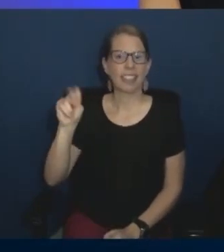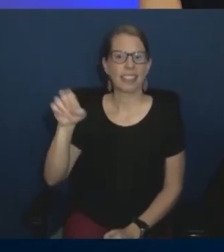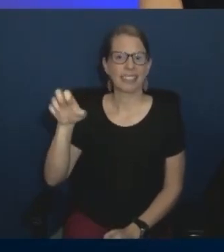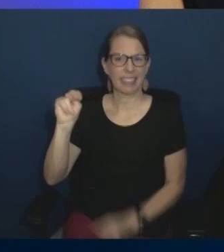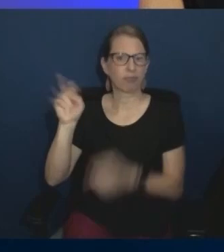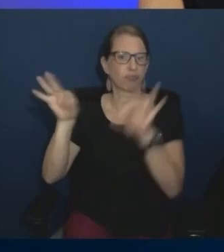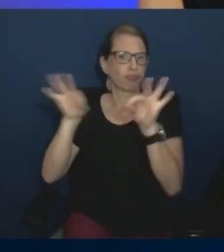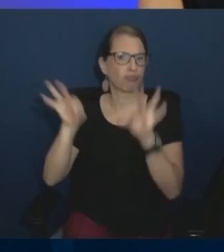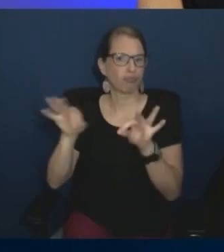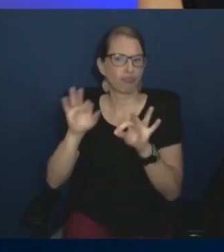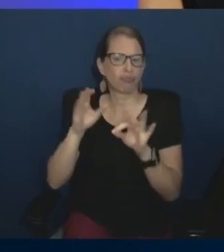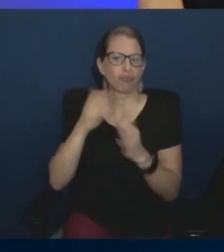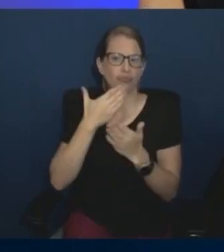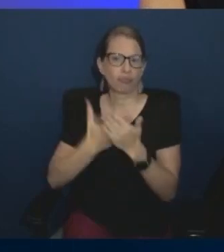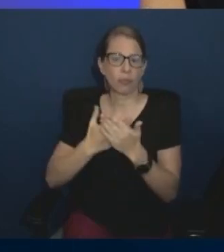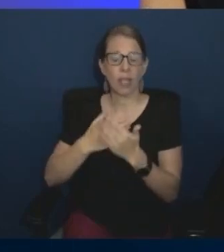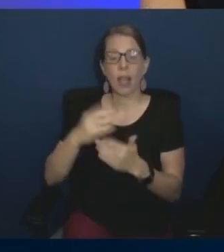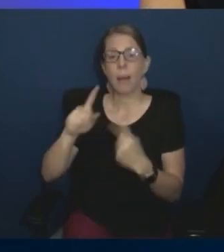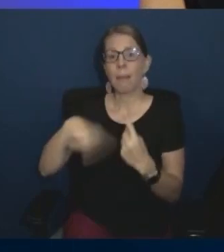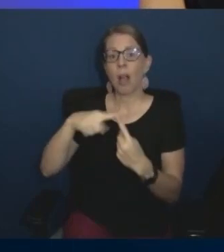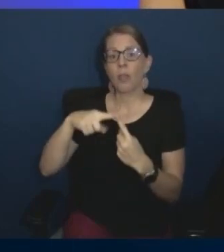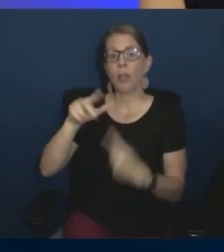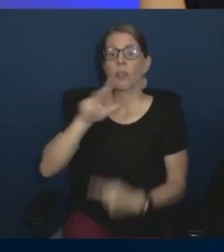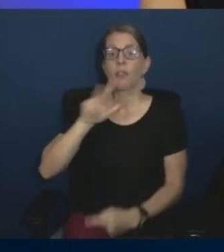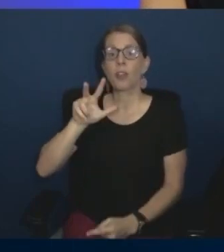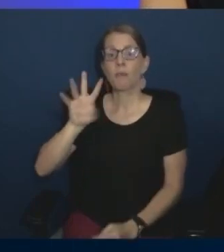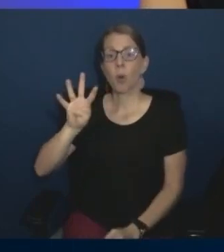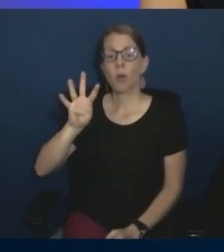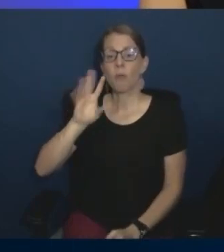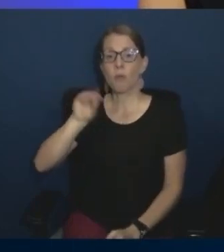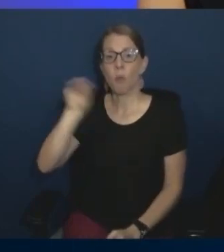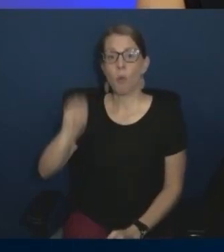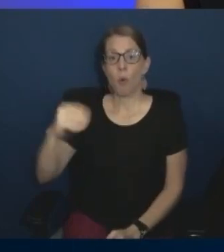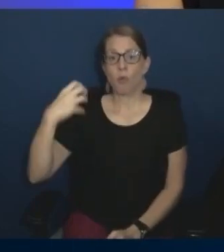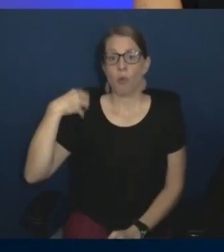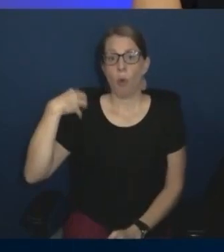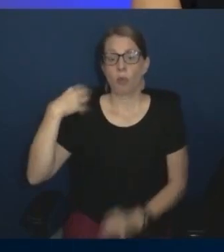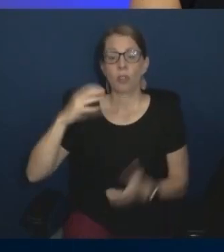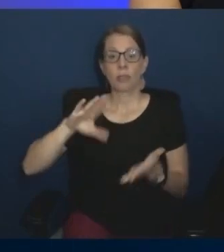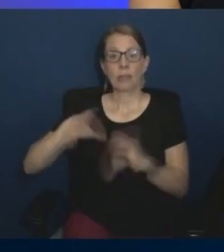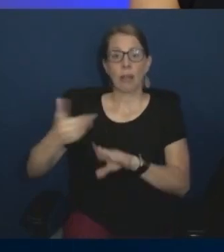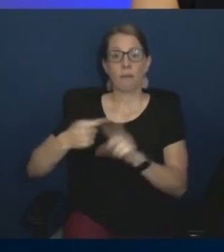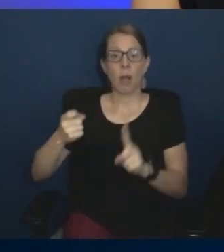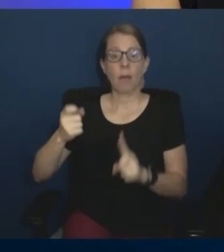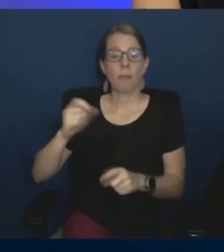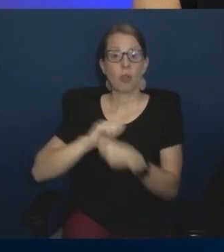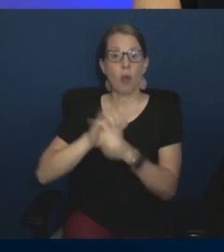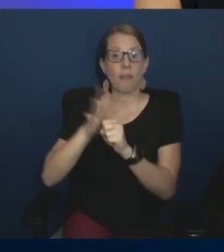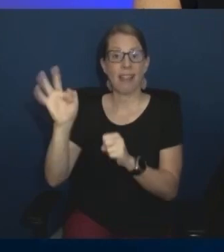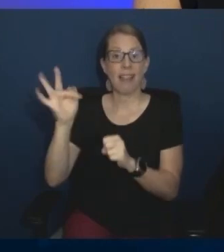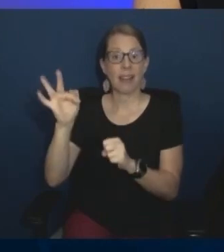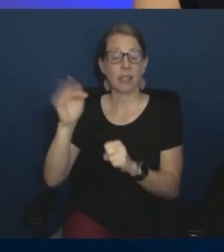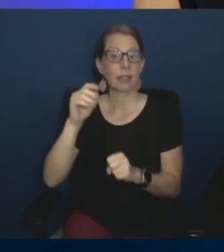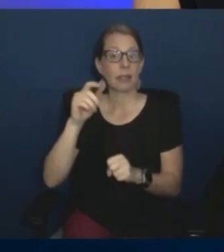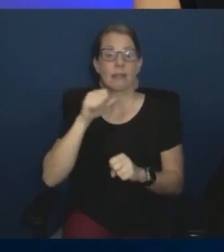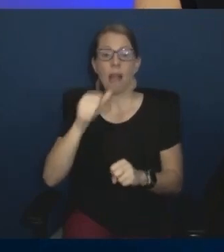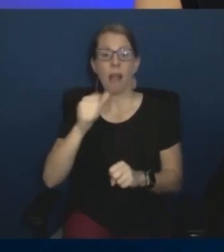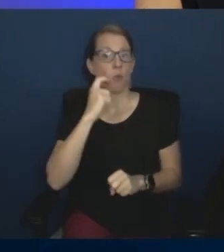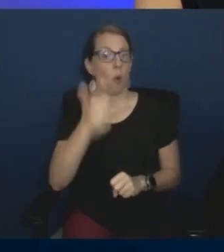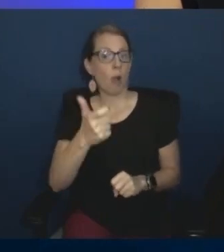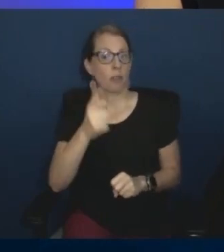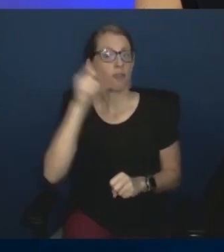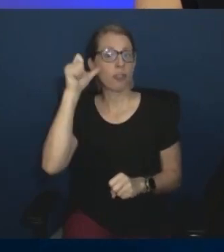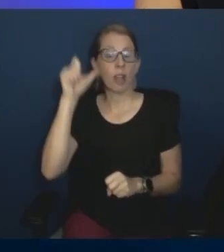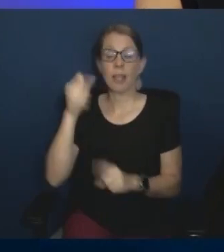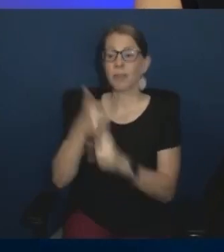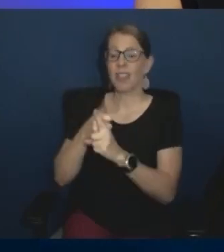the 34-year-old Olathe East coach who died from COVID-19. And for people who didn't or weren't listening yesterday, he wasn't vaccinated,